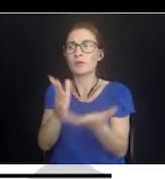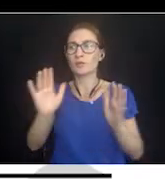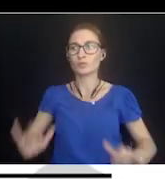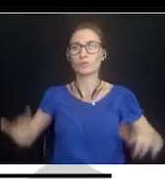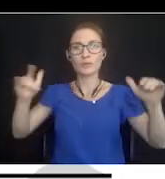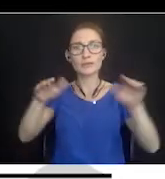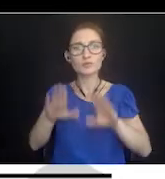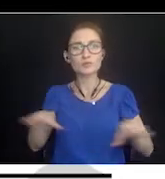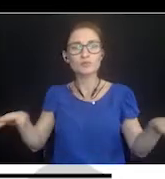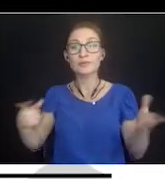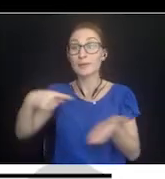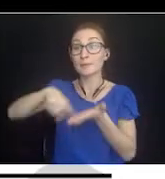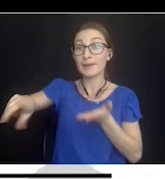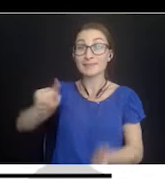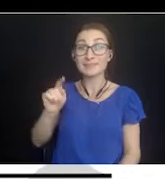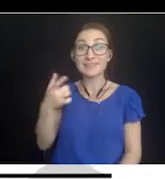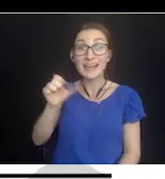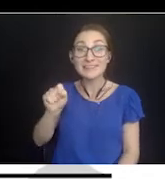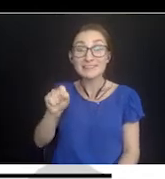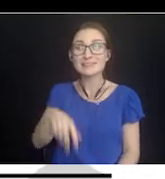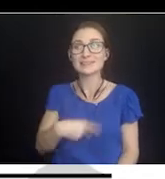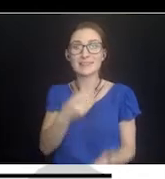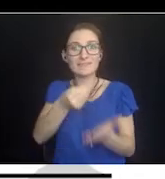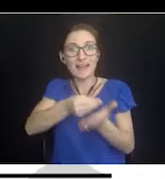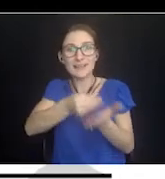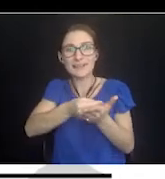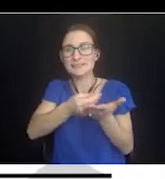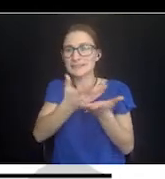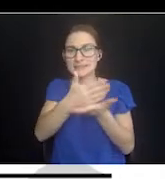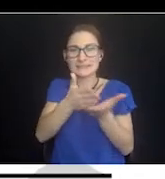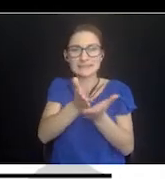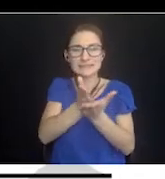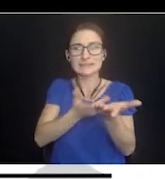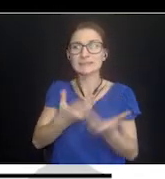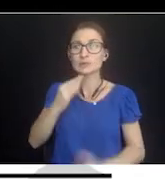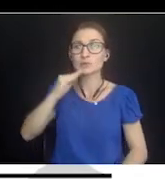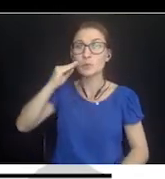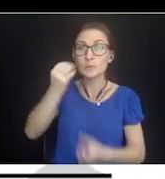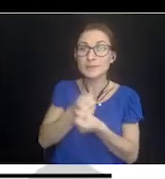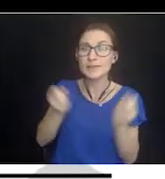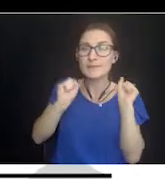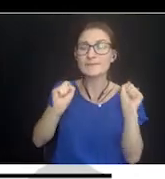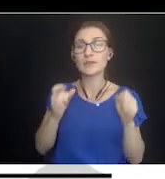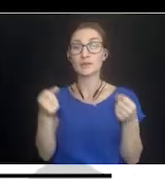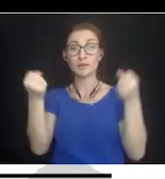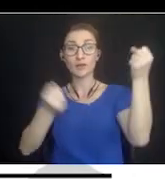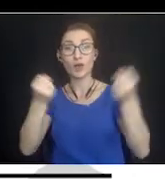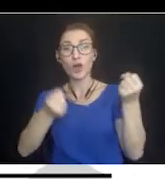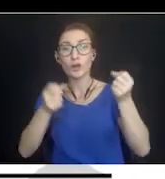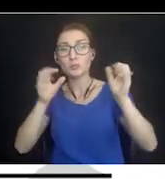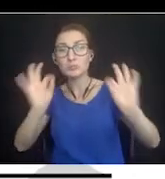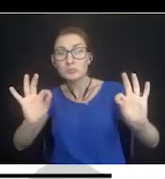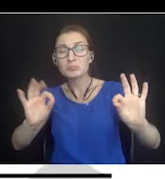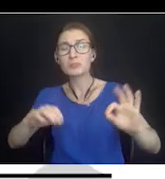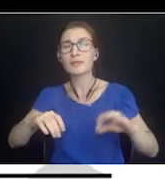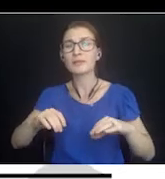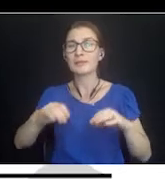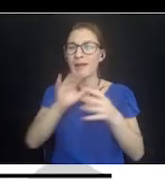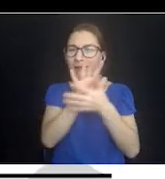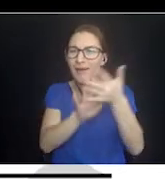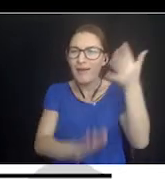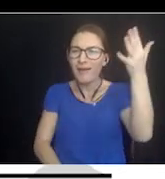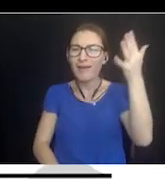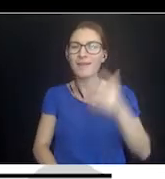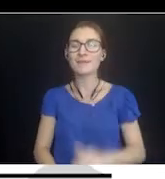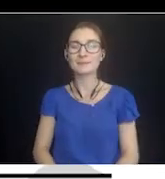make a living or go to school or raise children, how to pay taxes and organize your finances and keep your home safe and